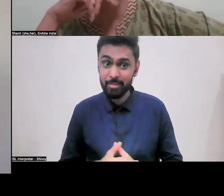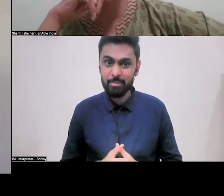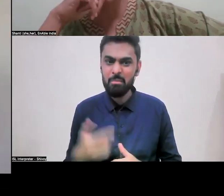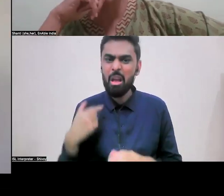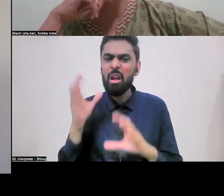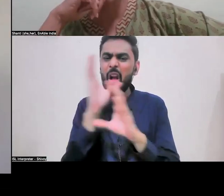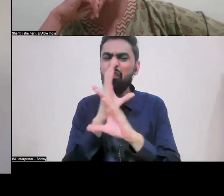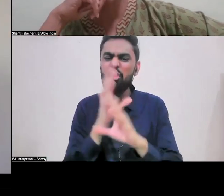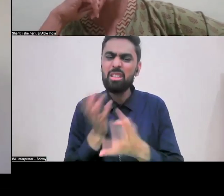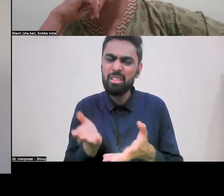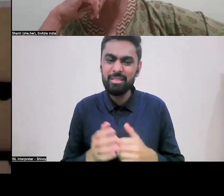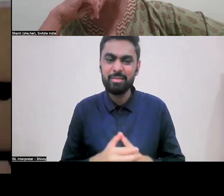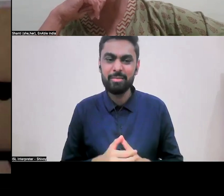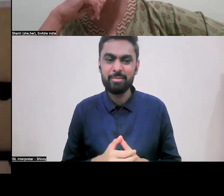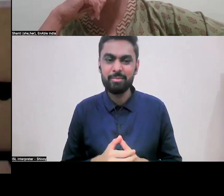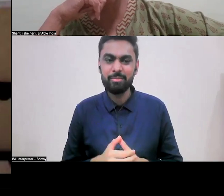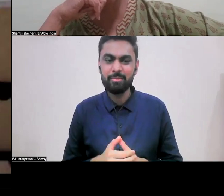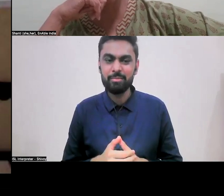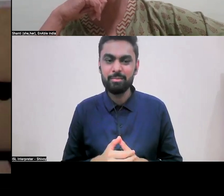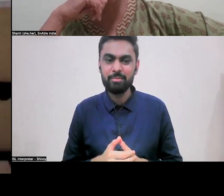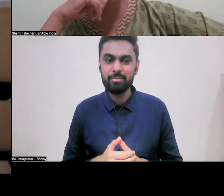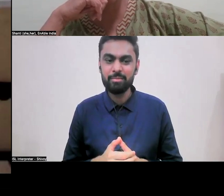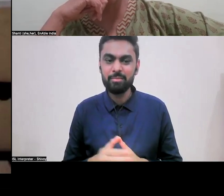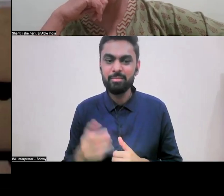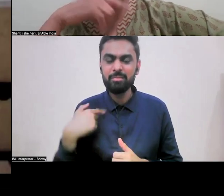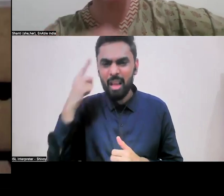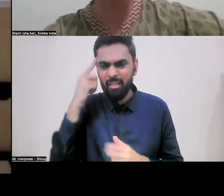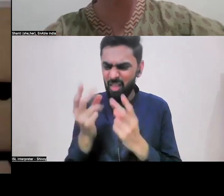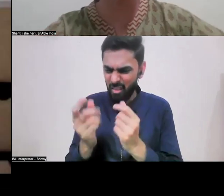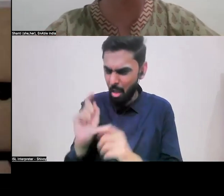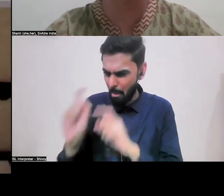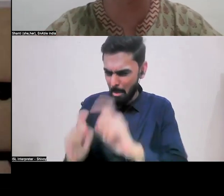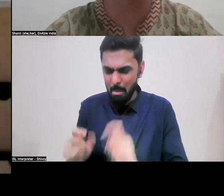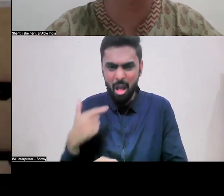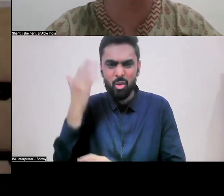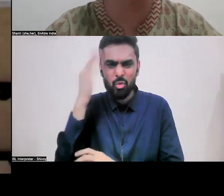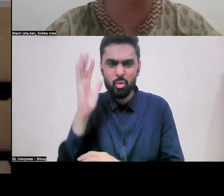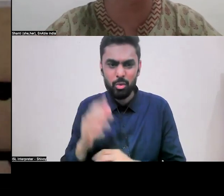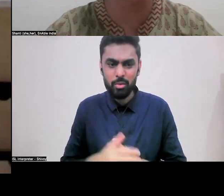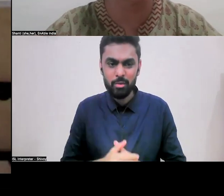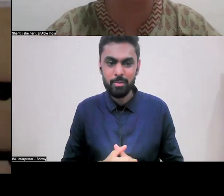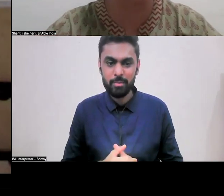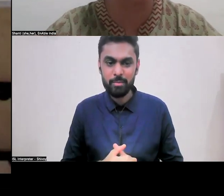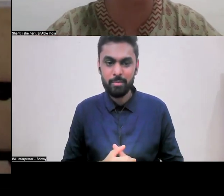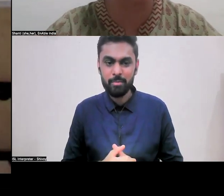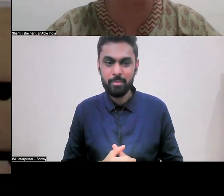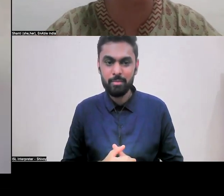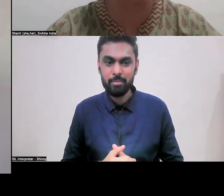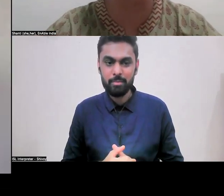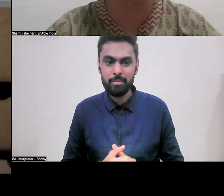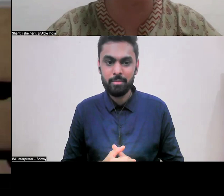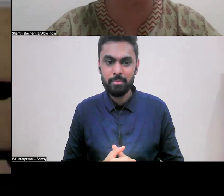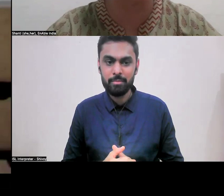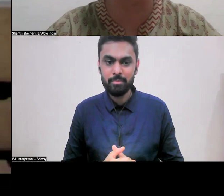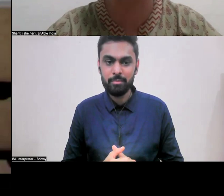confusing. I did not know shortcuts. Shortcut. First time, sir. Sir.